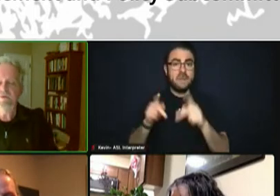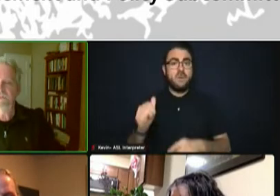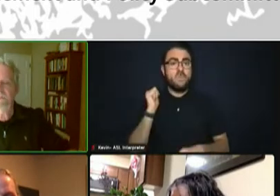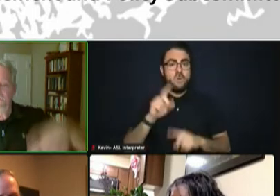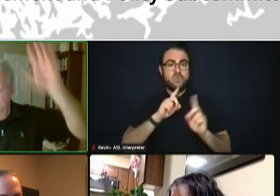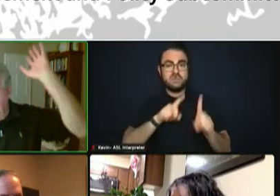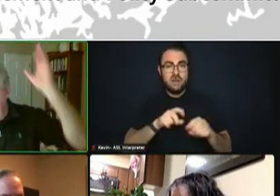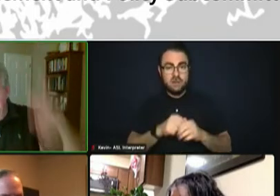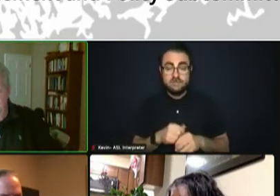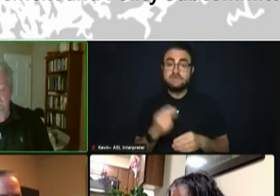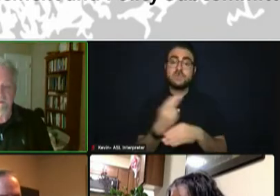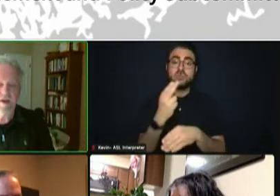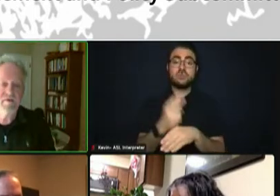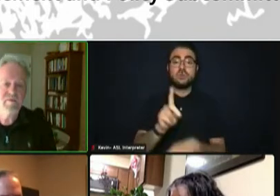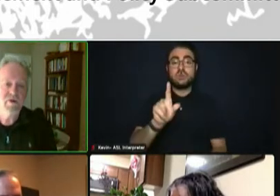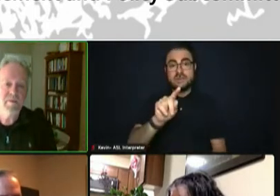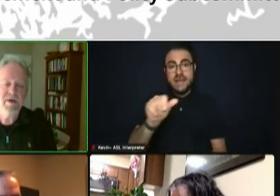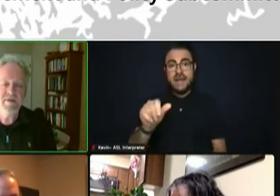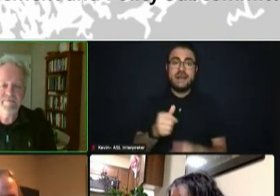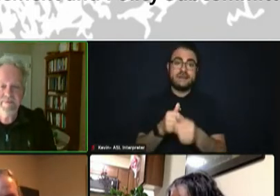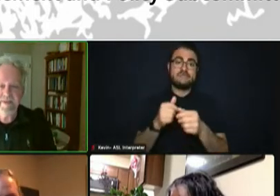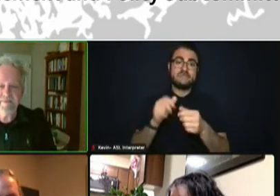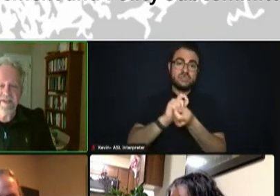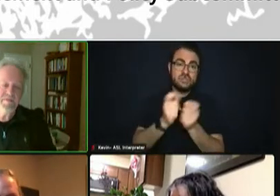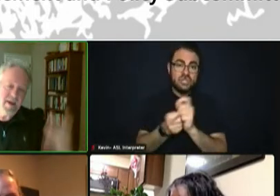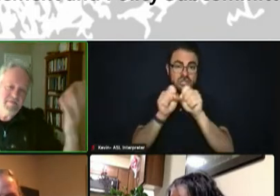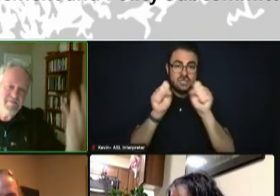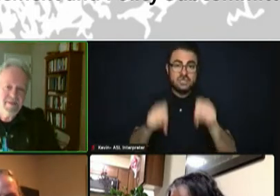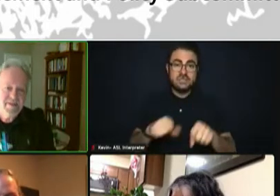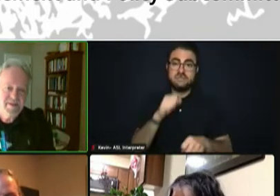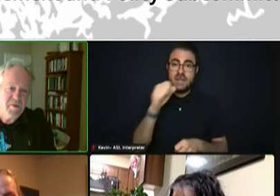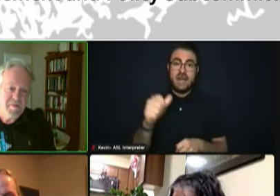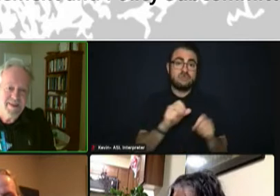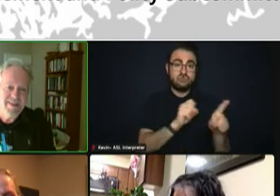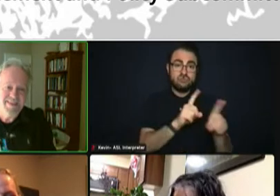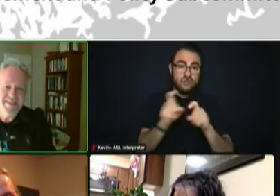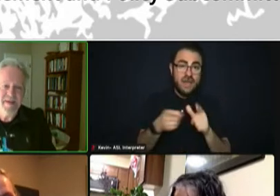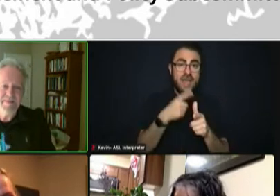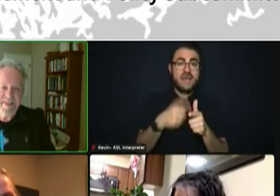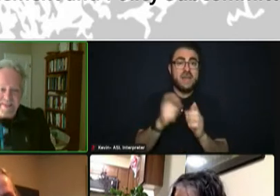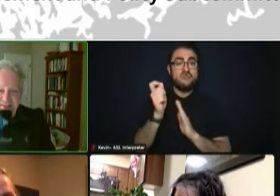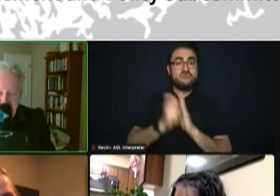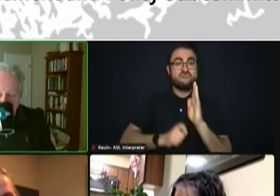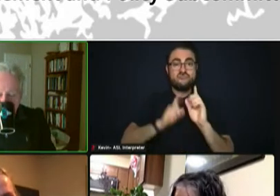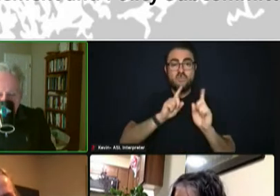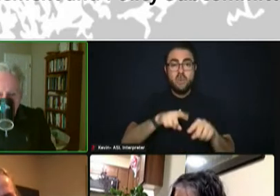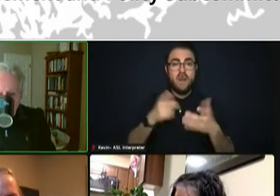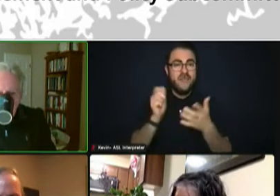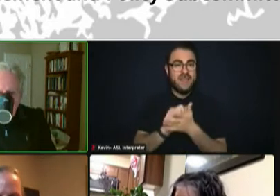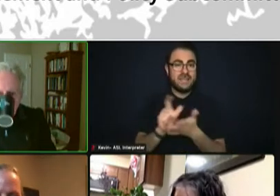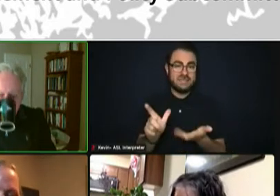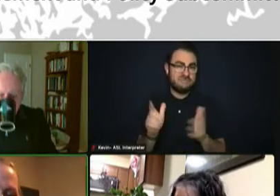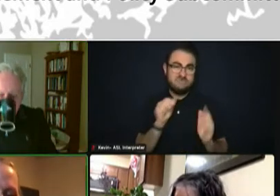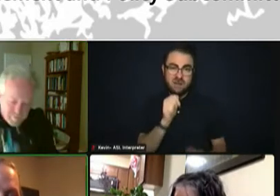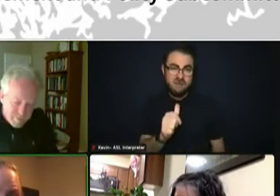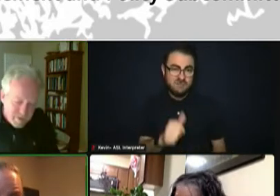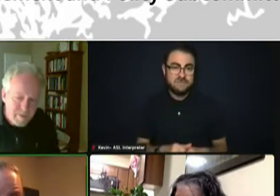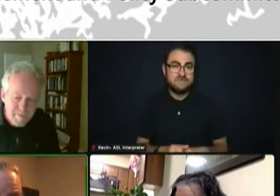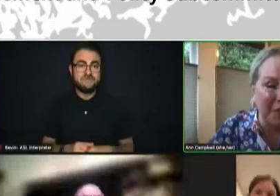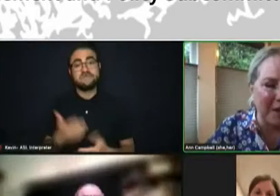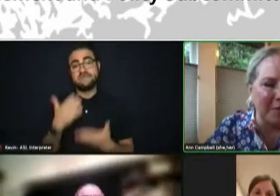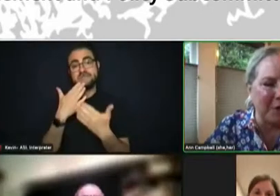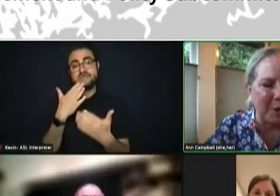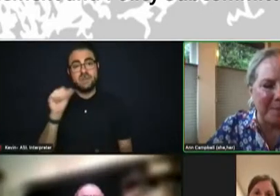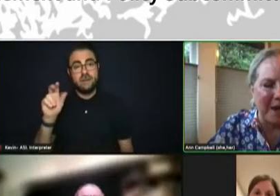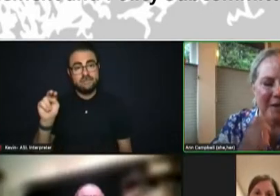system. Don't just do a one-time survey and write a report about it. Anyway, that's my opening comments. Thanks. Well, thank you.